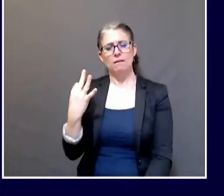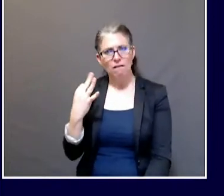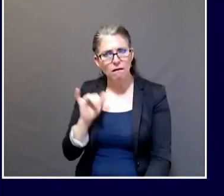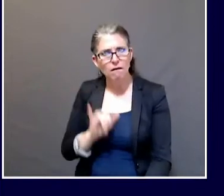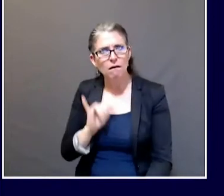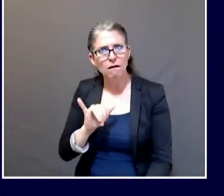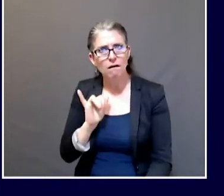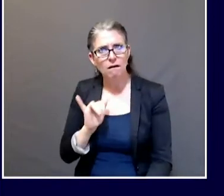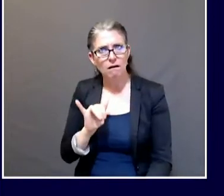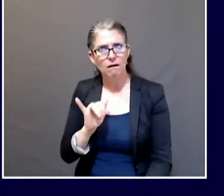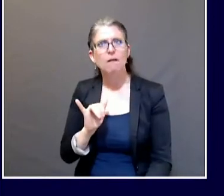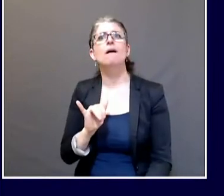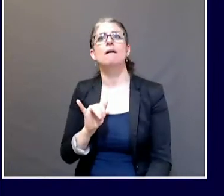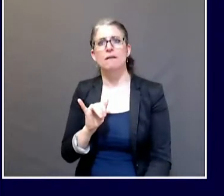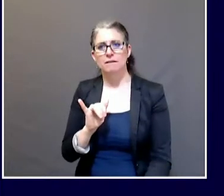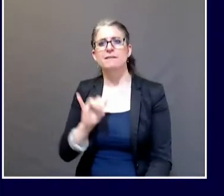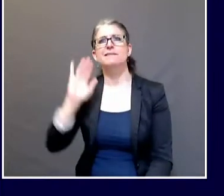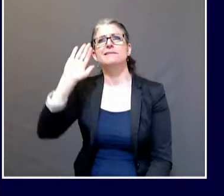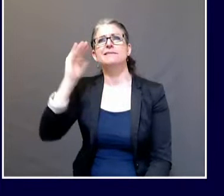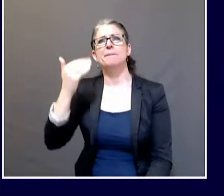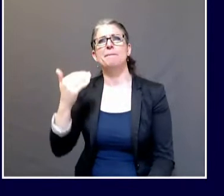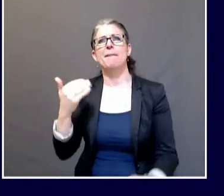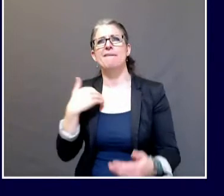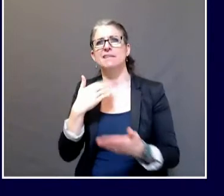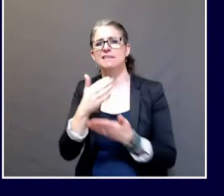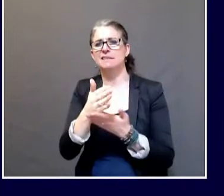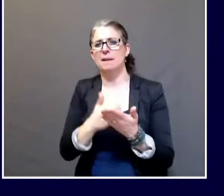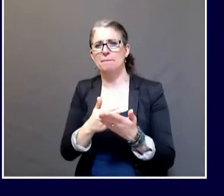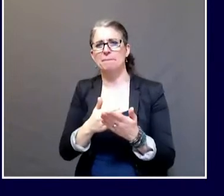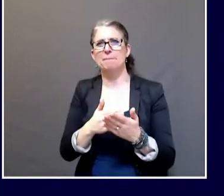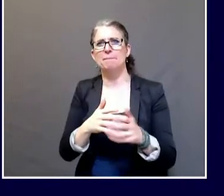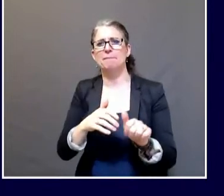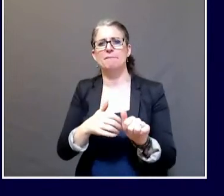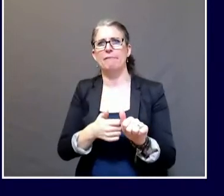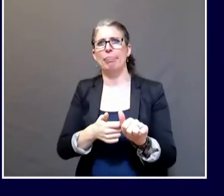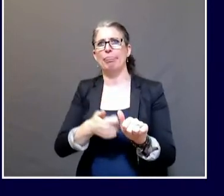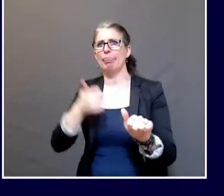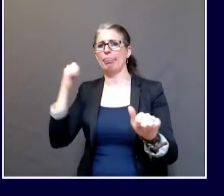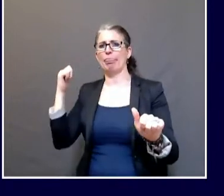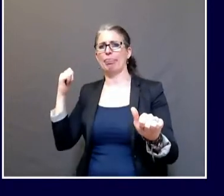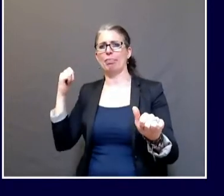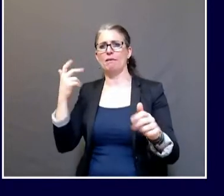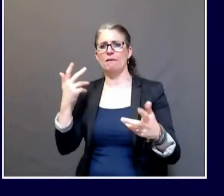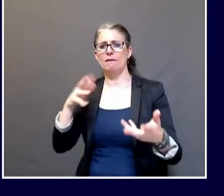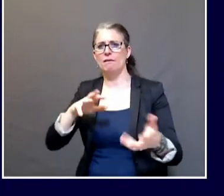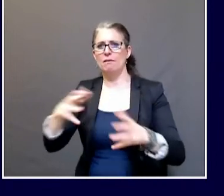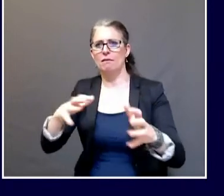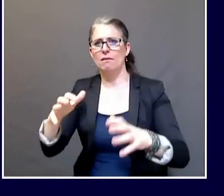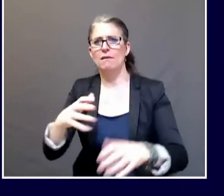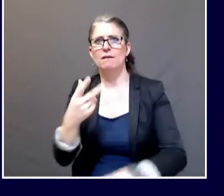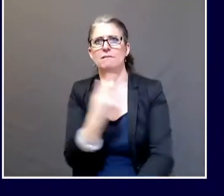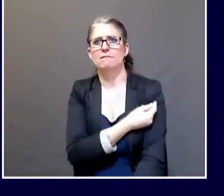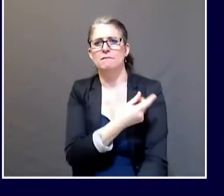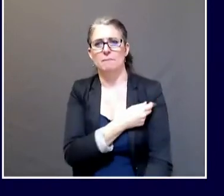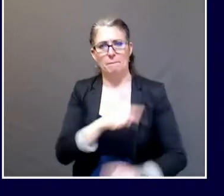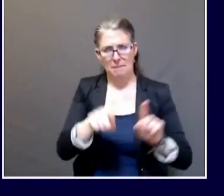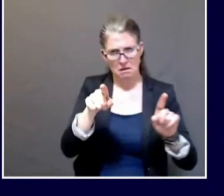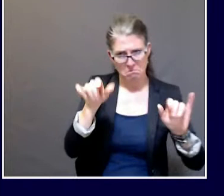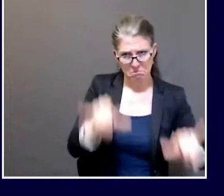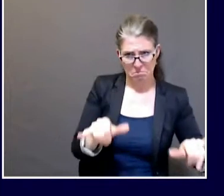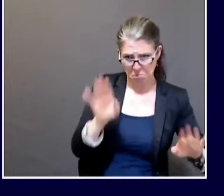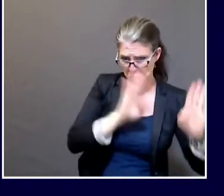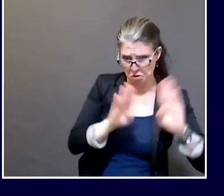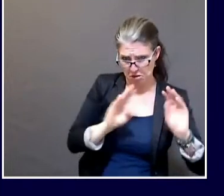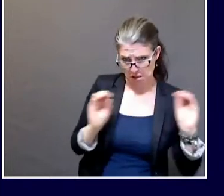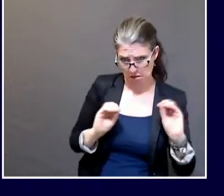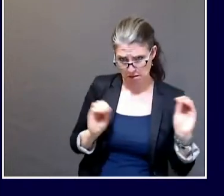feeling confident about that? You know, I'm going to go back and underscore that we are awaiting conversations with the